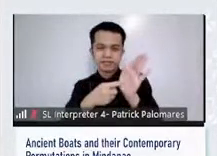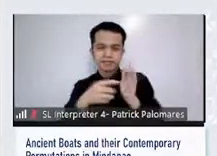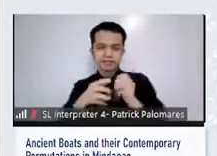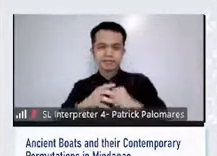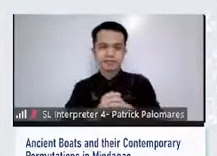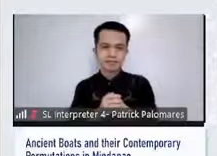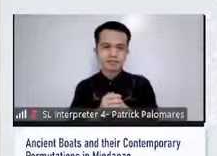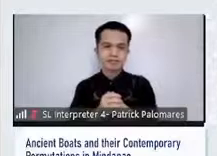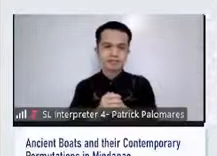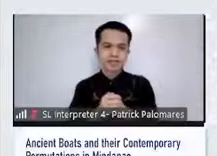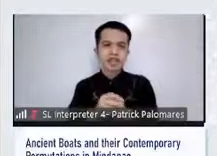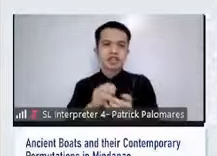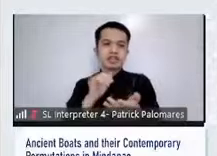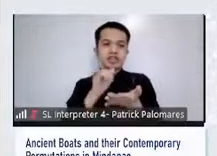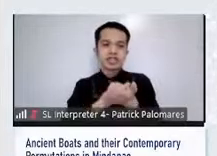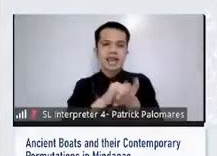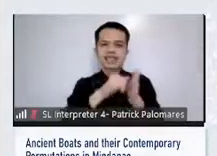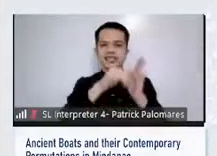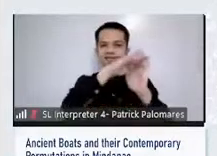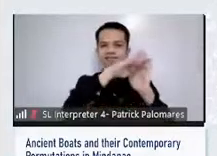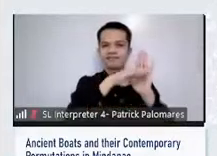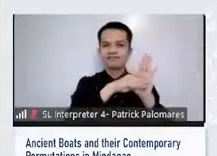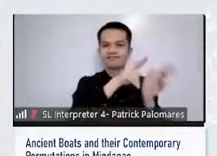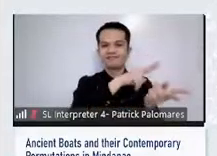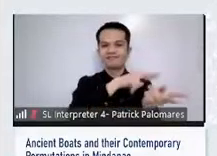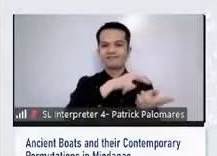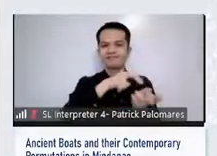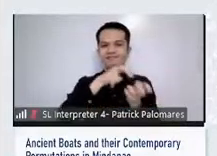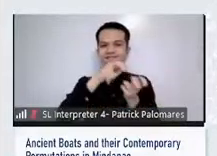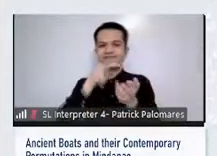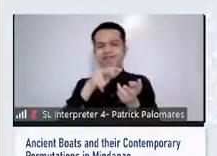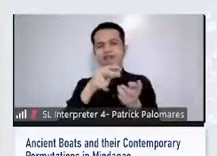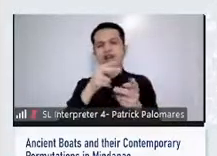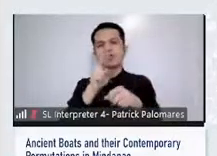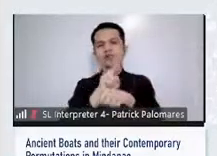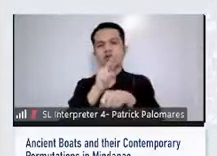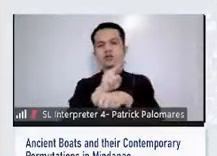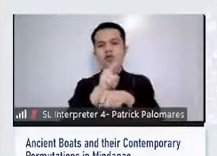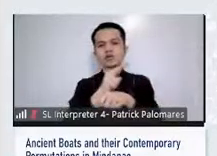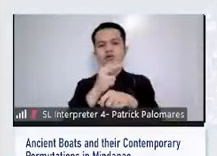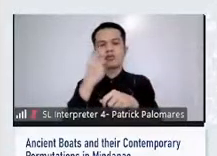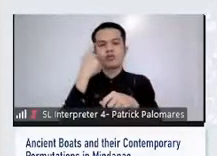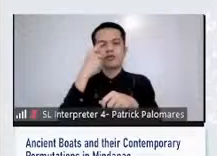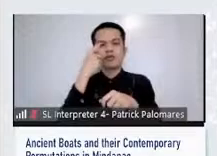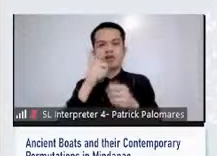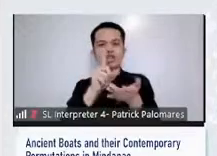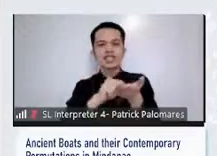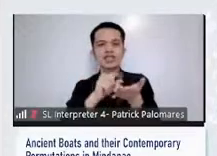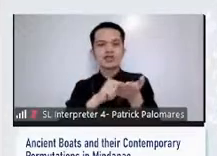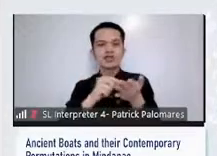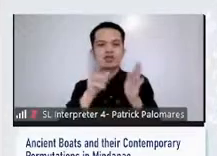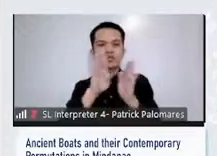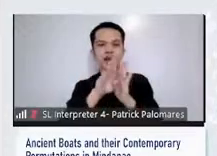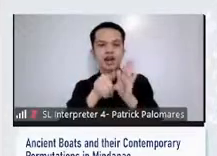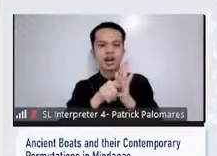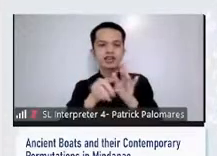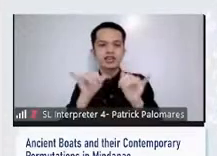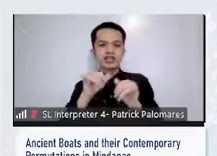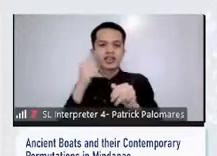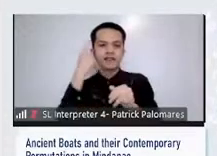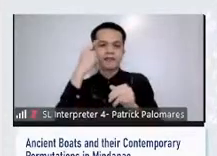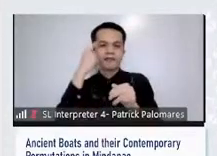These are some of the references that we used for the literature background and for the presentation.